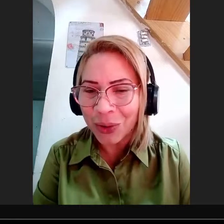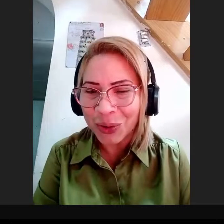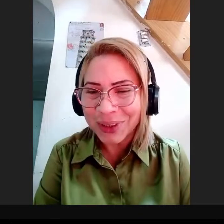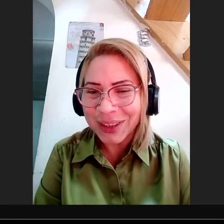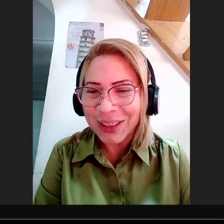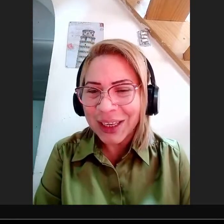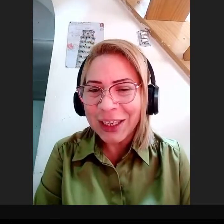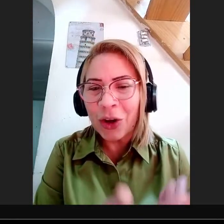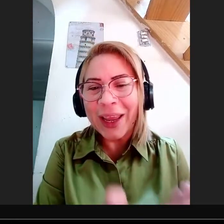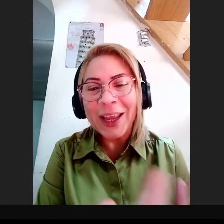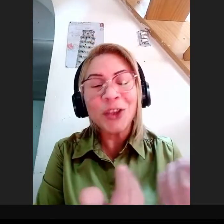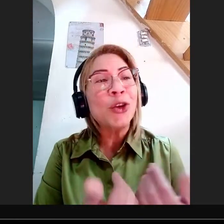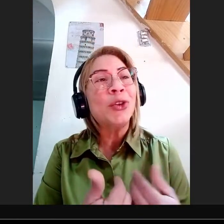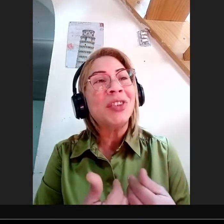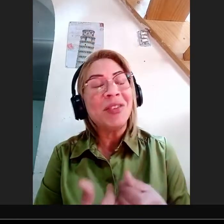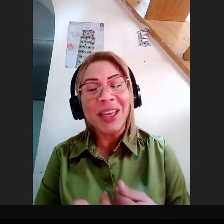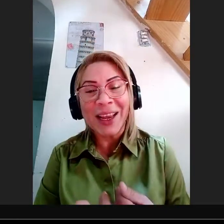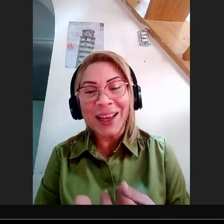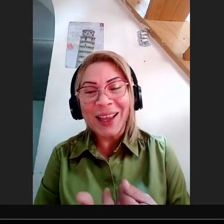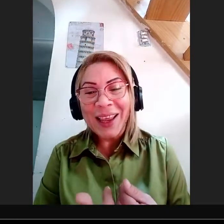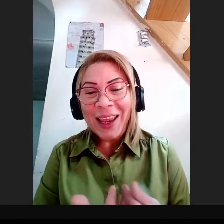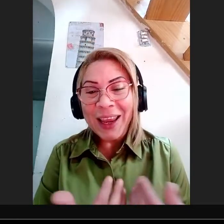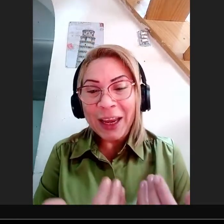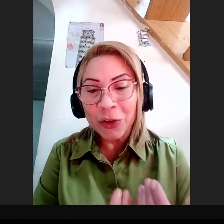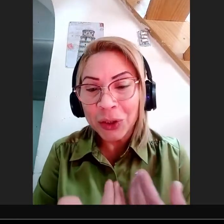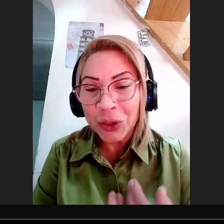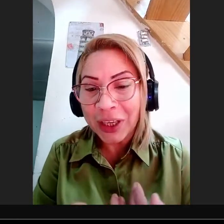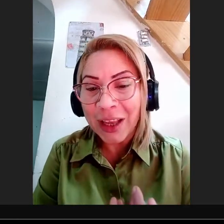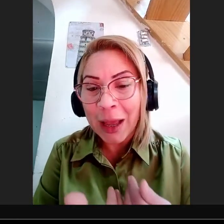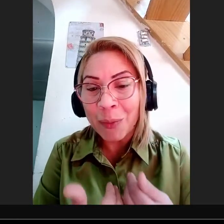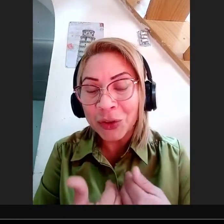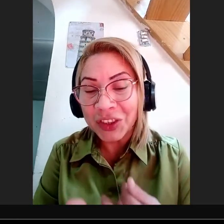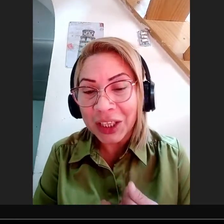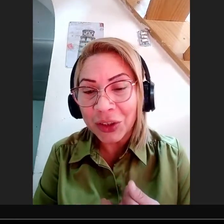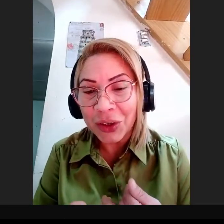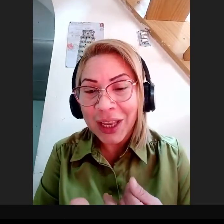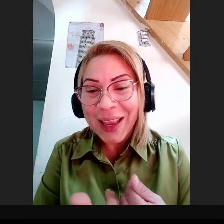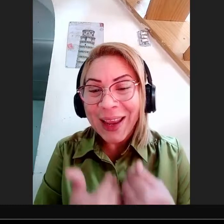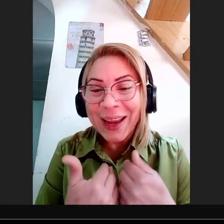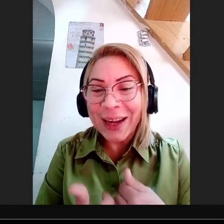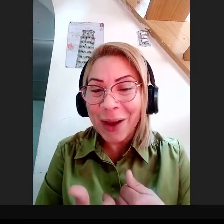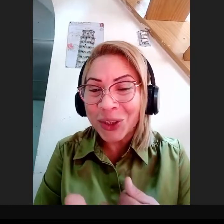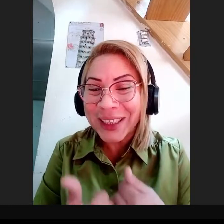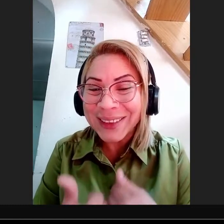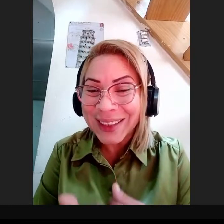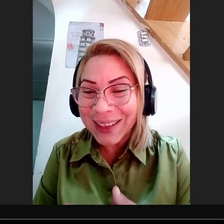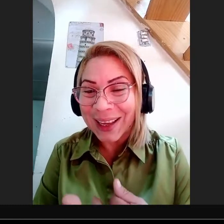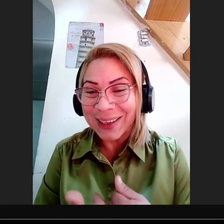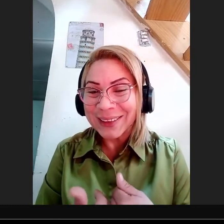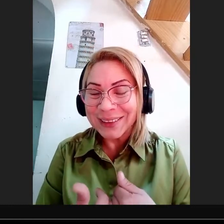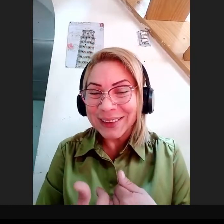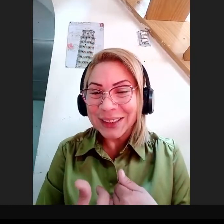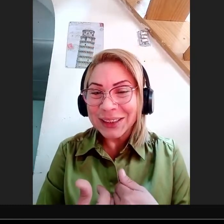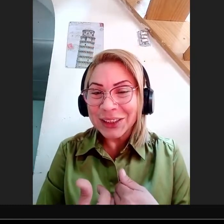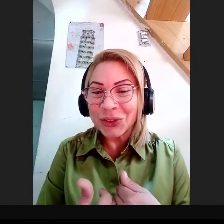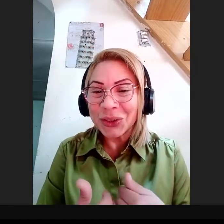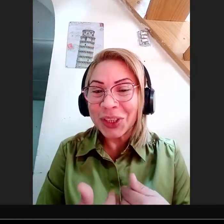thought that we were taking their jobs away from them. And in fact, they did not know that we were